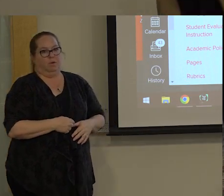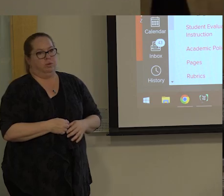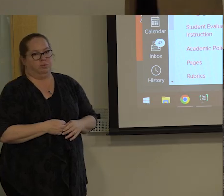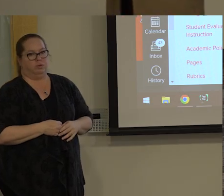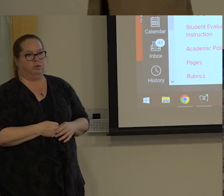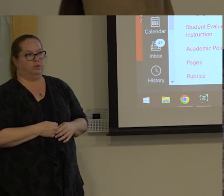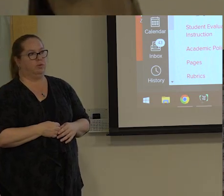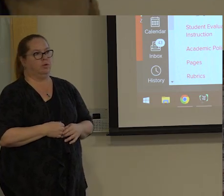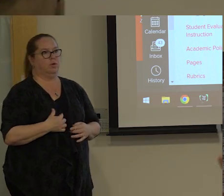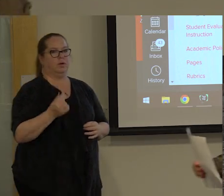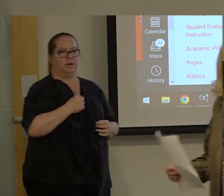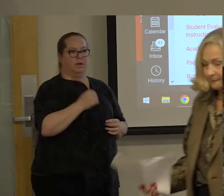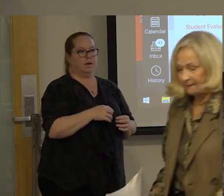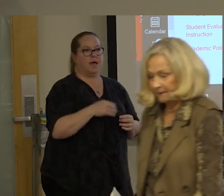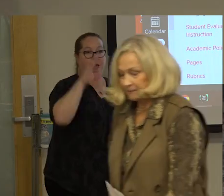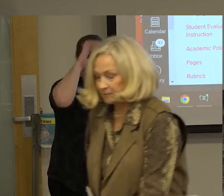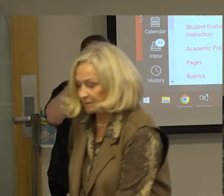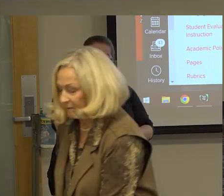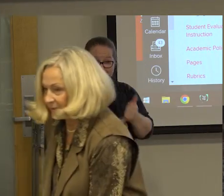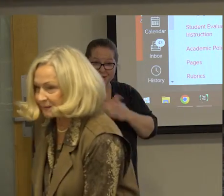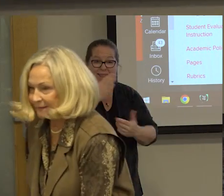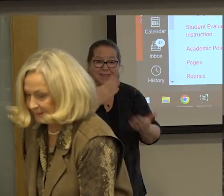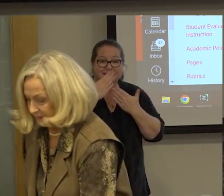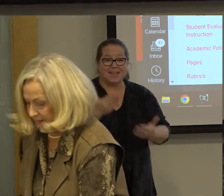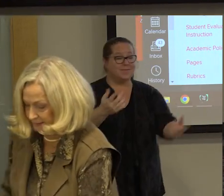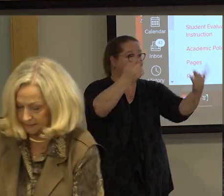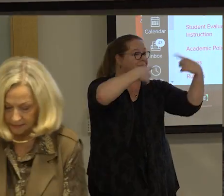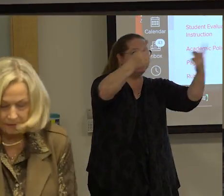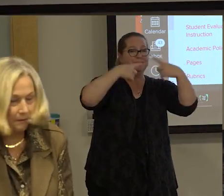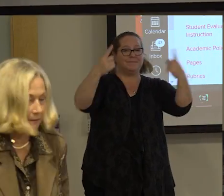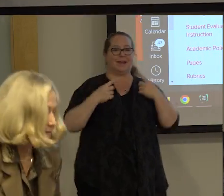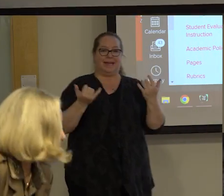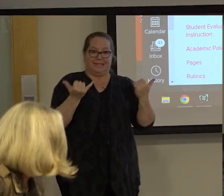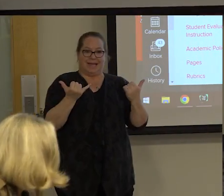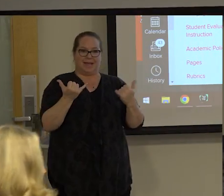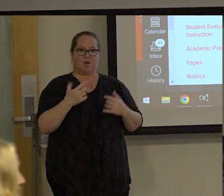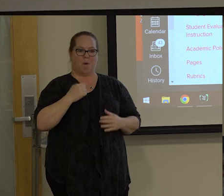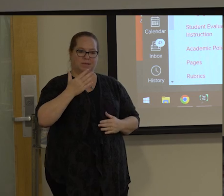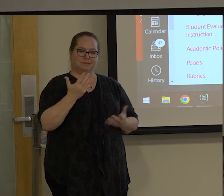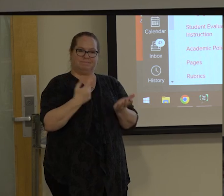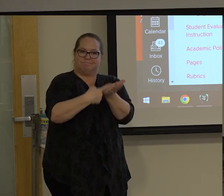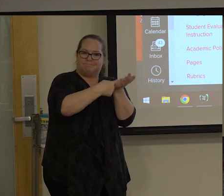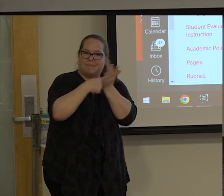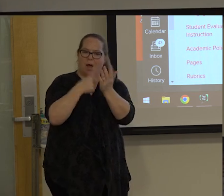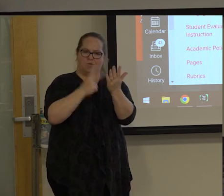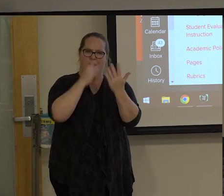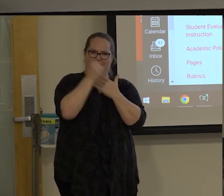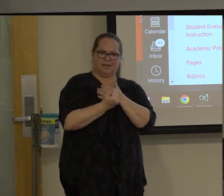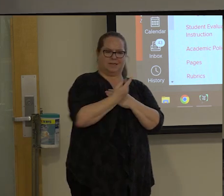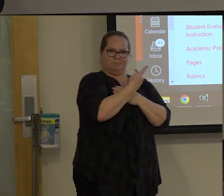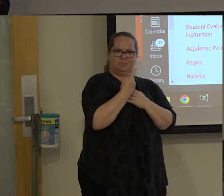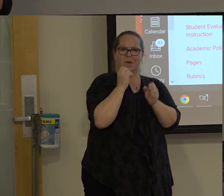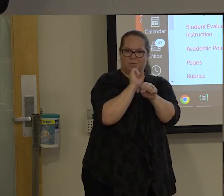All right. Well, hello, everyone, and thank you so much for coming today. Today, we'd like to talk to you about a project that we've been working